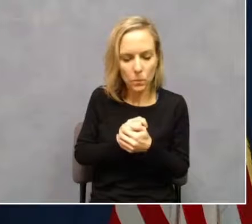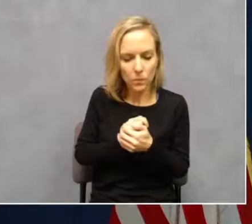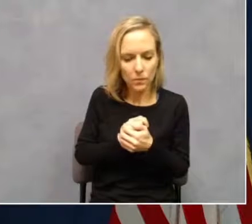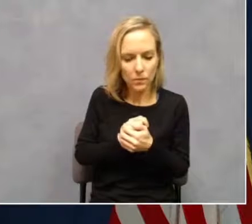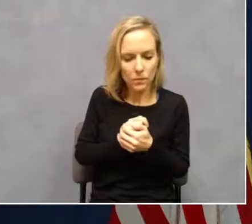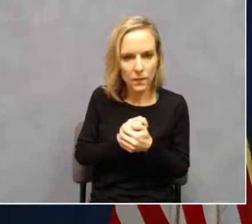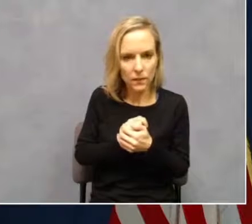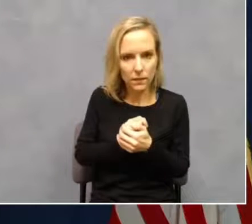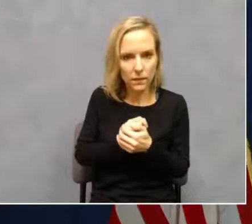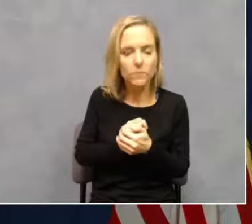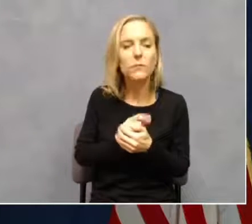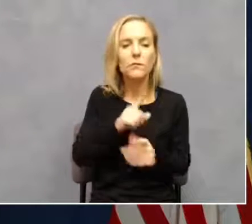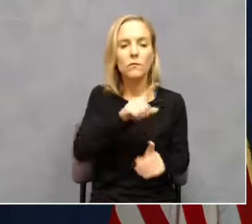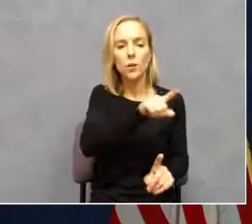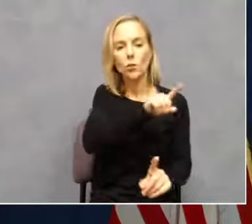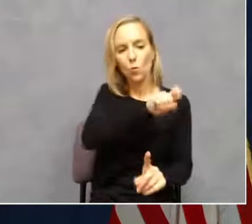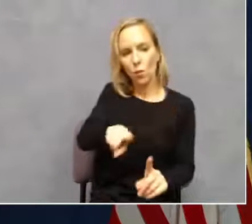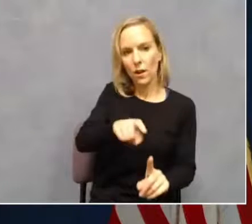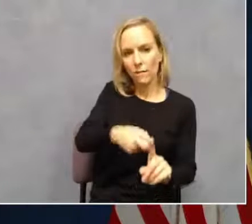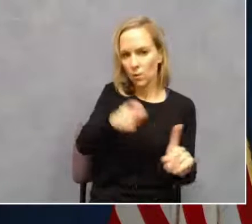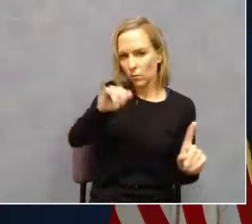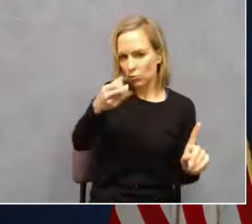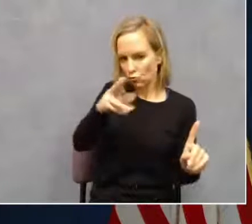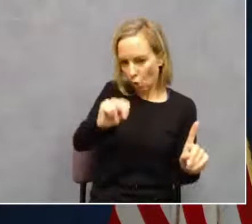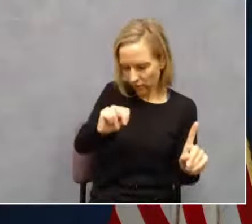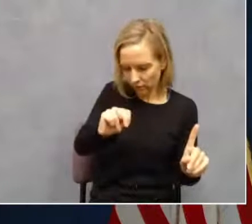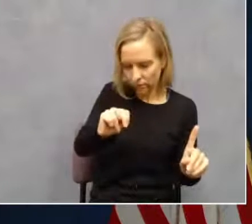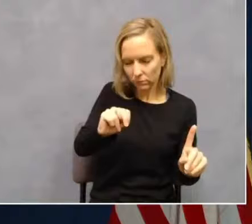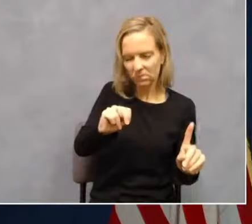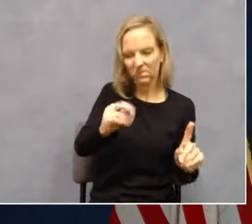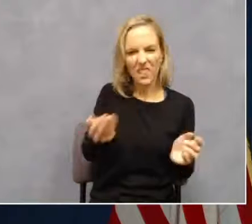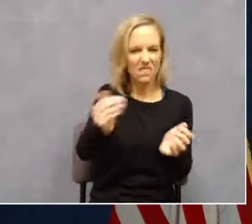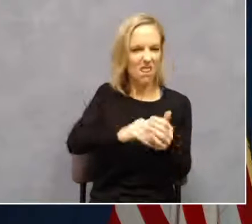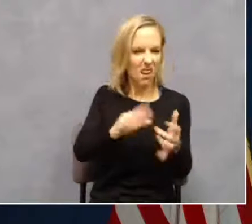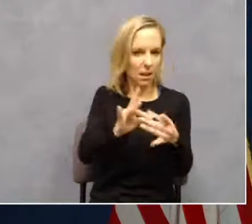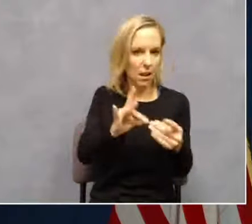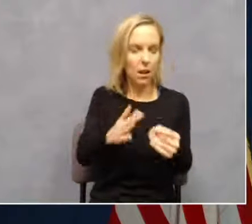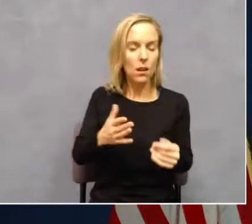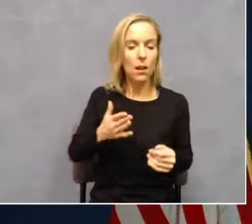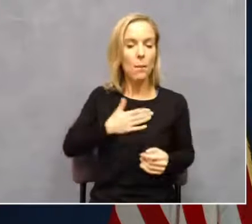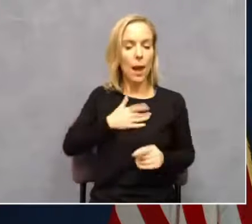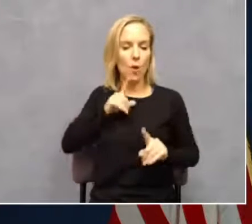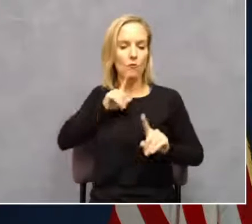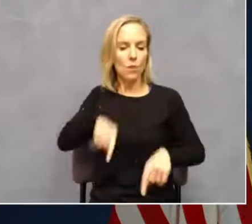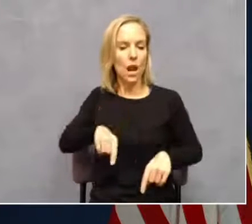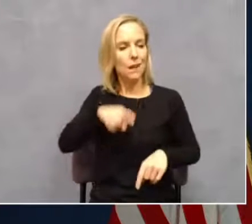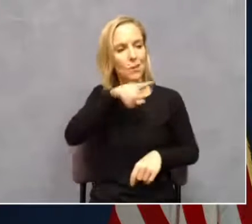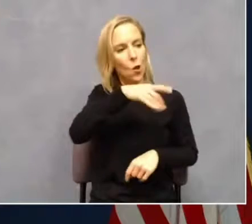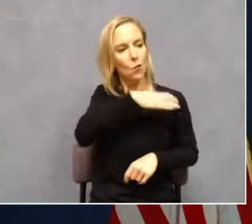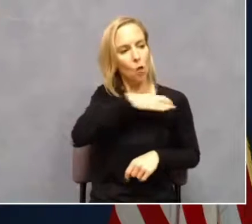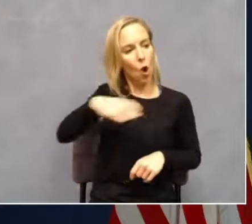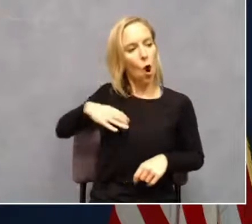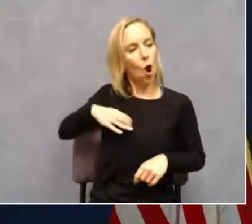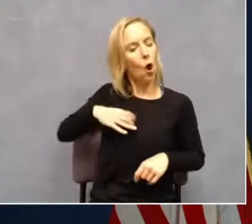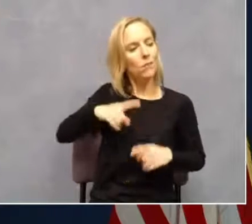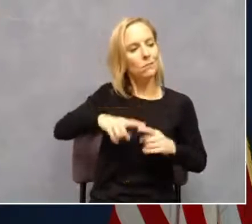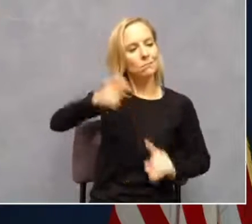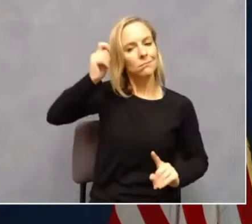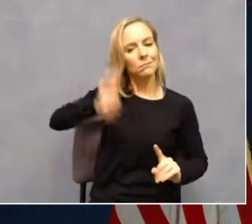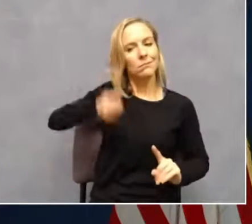Yeah, the question from John is my reaction to Congress adjourning until November 9th.